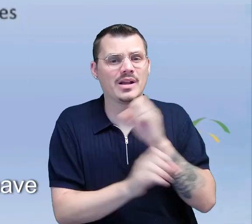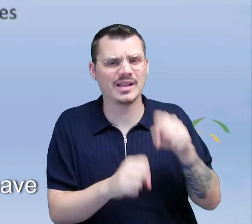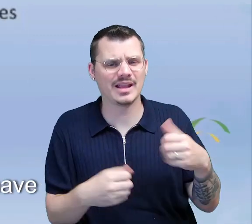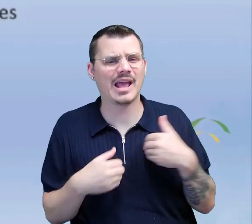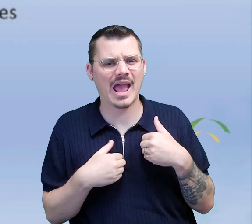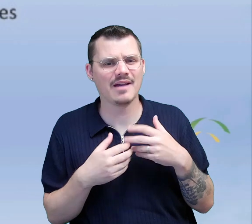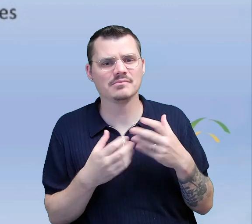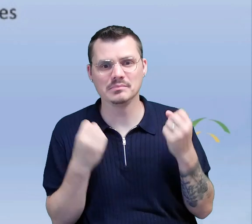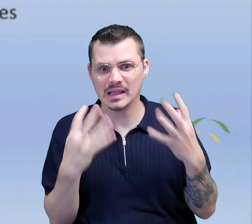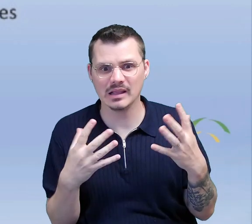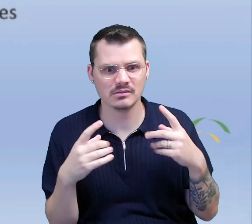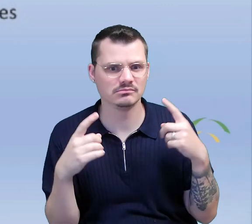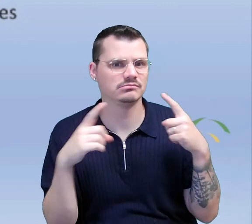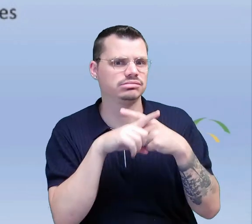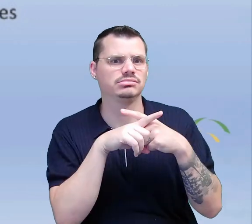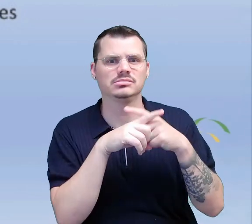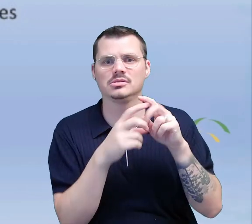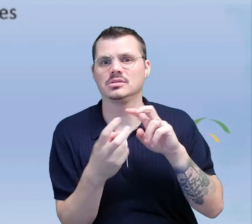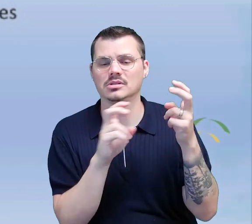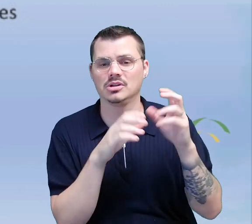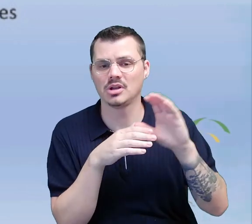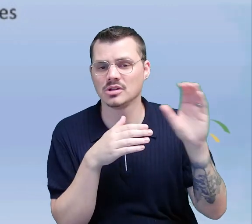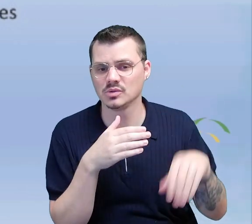can have completely unpredictable